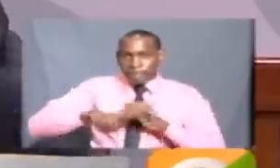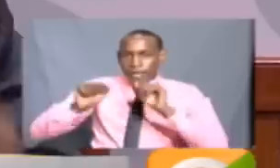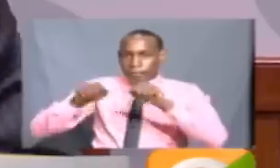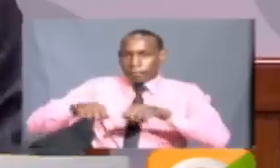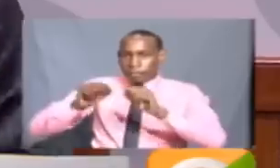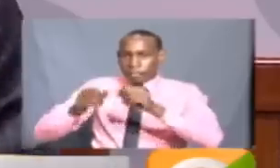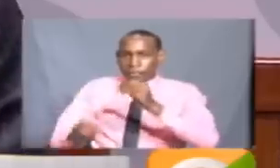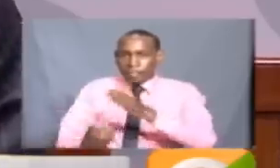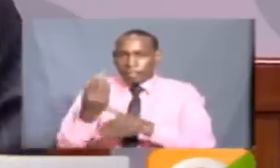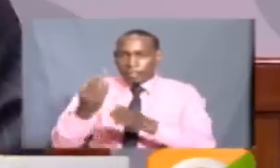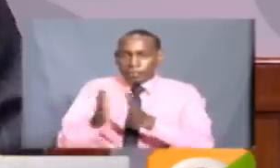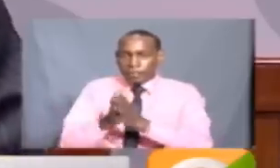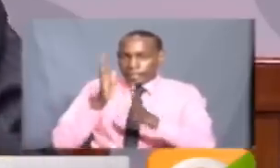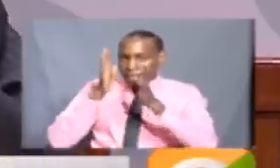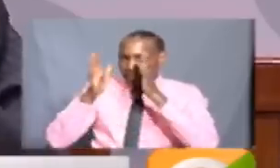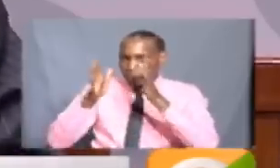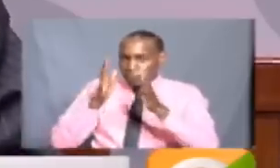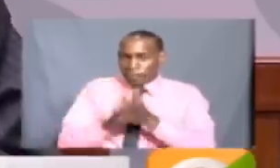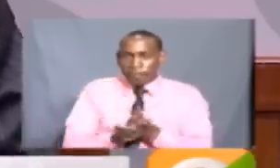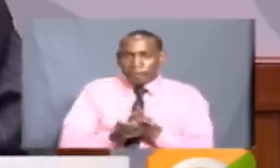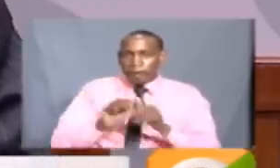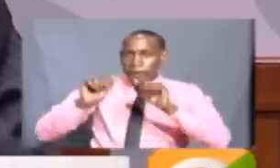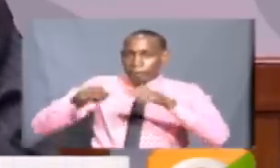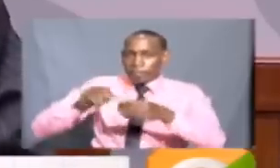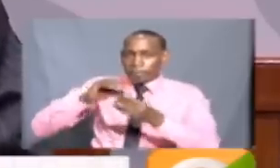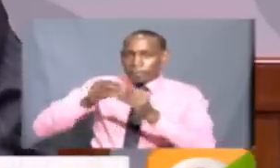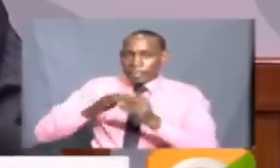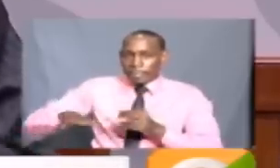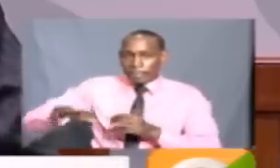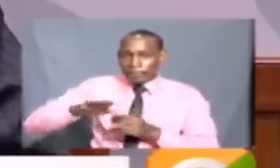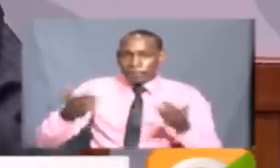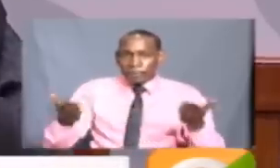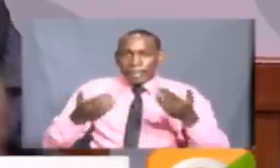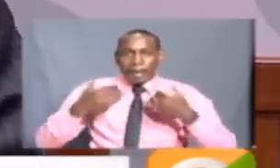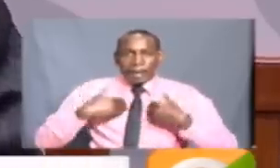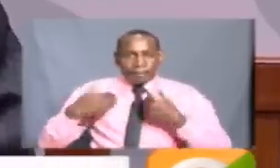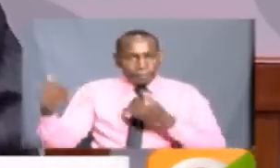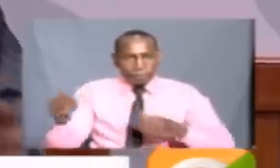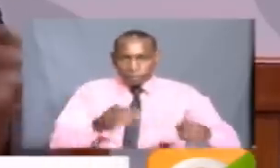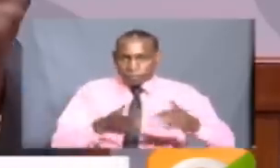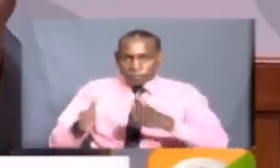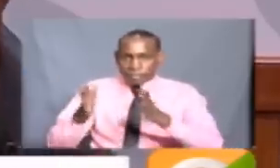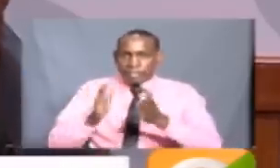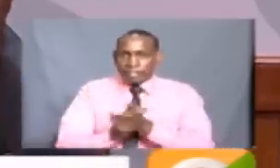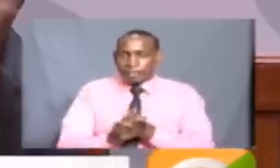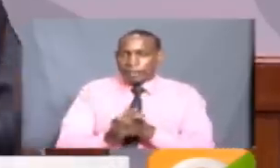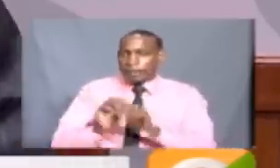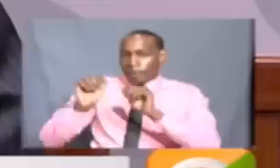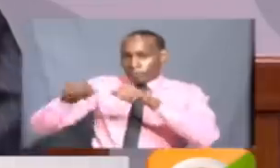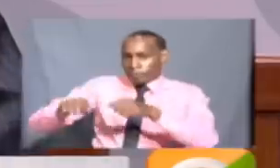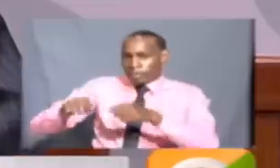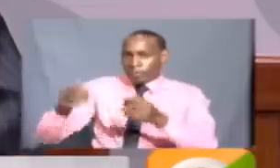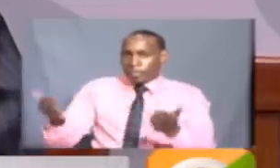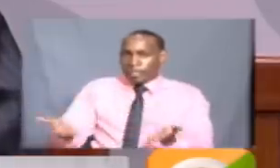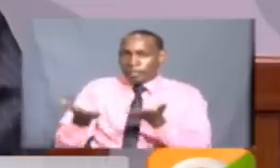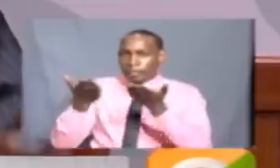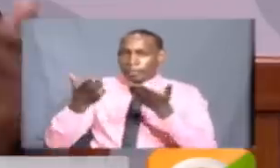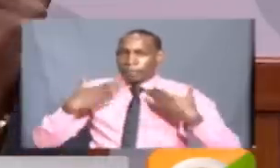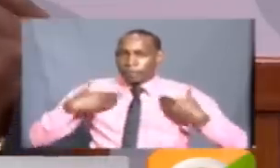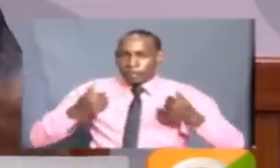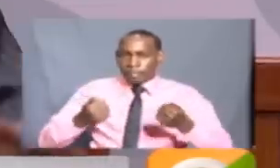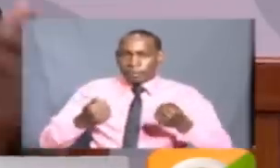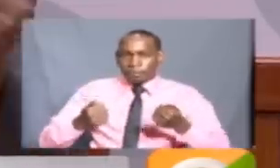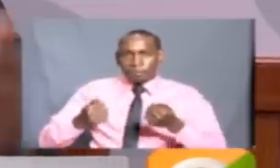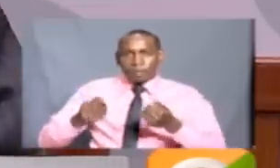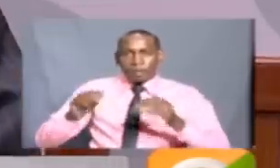invent and innovate? Are you going to create an environment where we'll have opportunities? Are you going to improve our health? Are